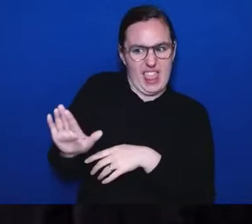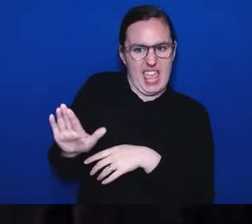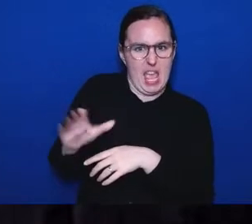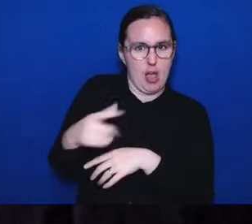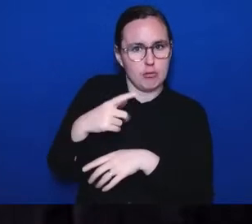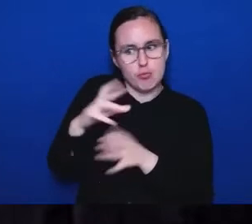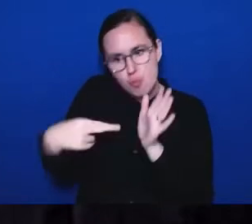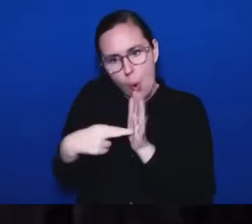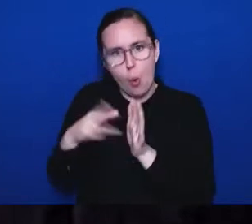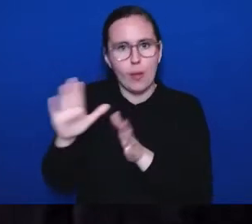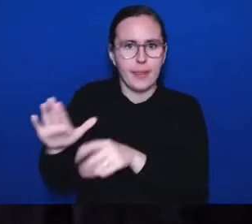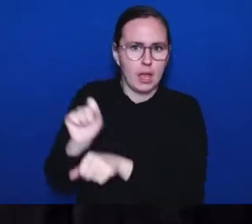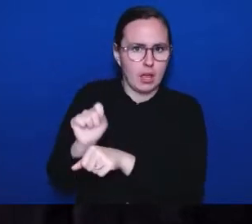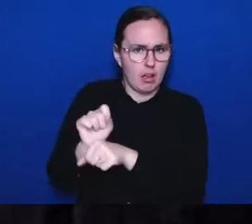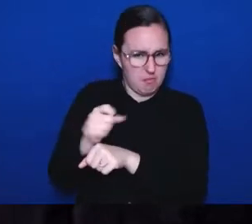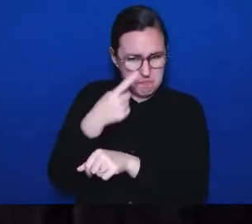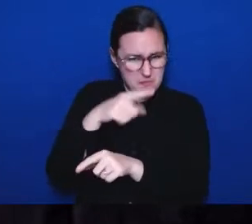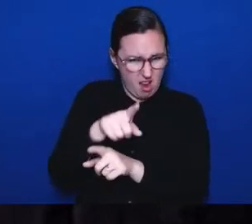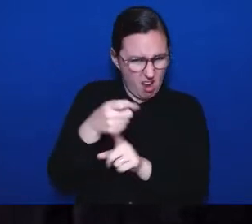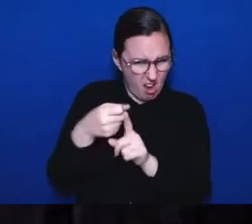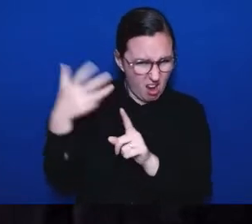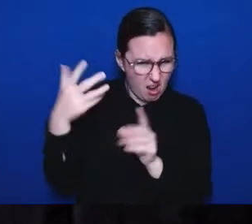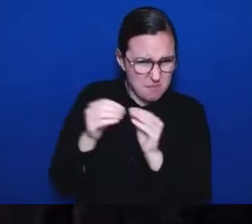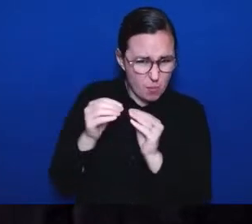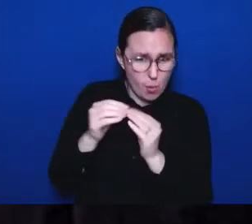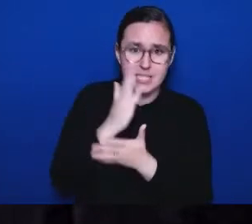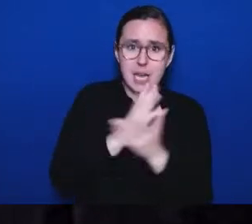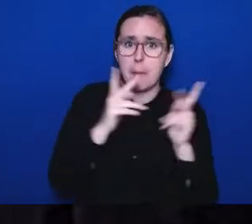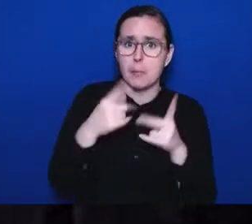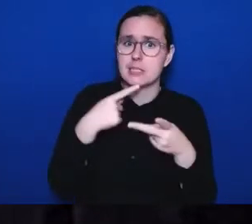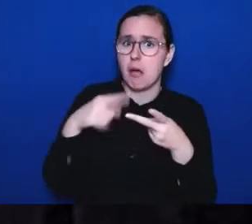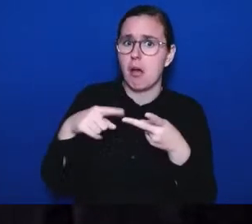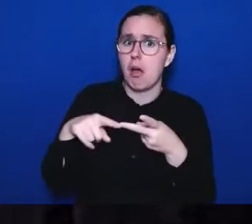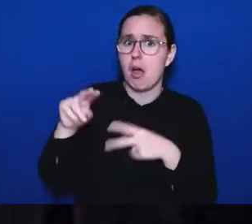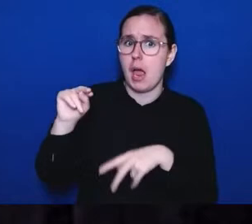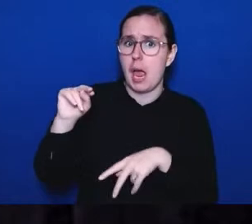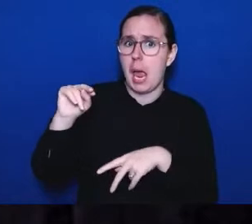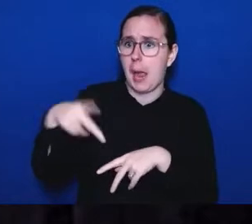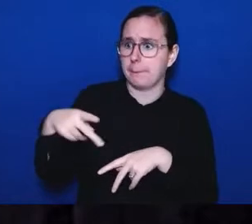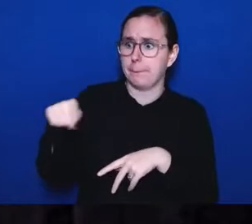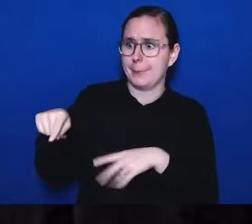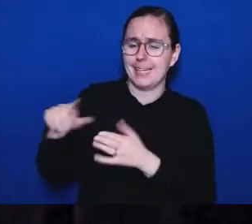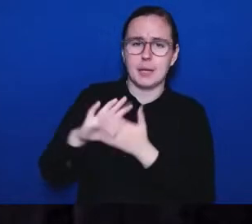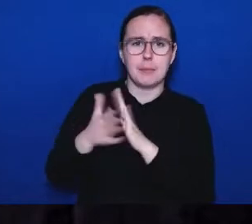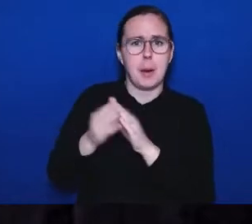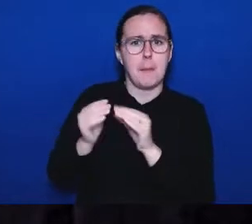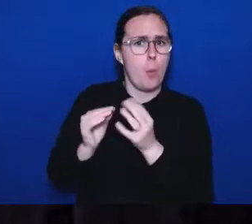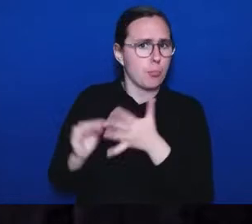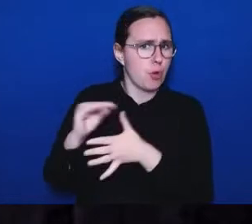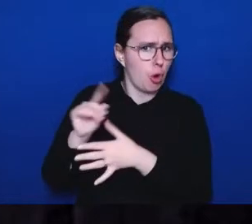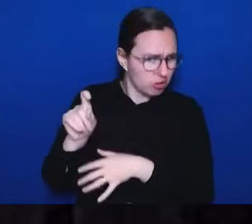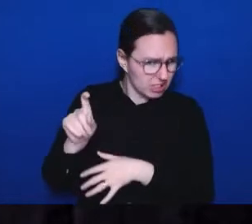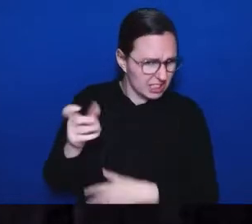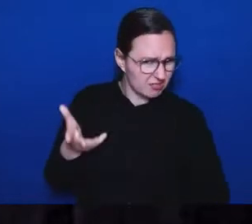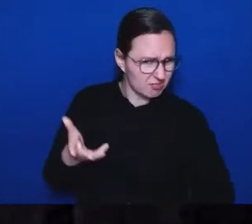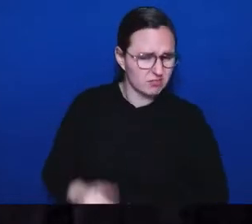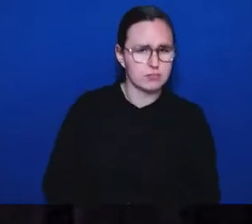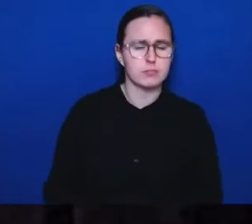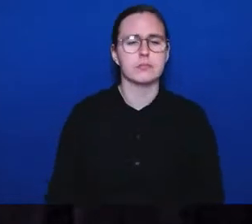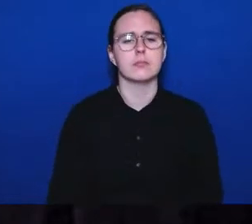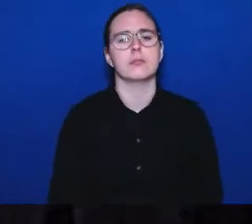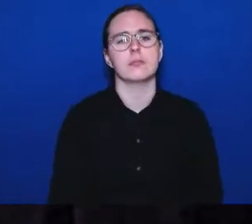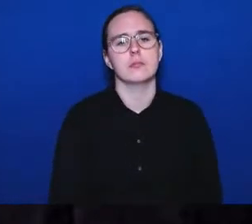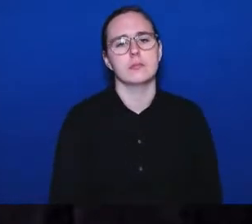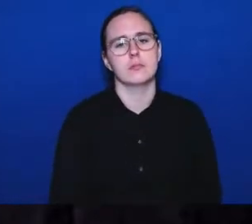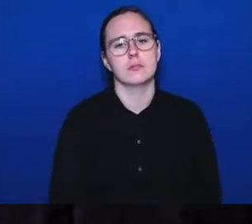the past from seeing a greater role for nurse practitioners in the primary care system. I think on the